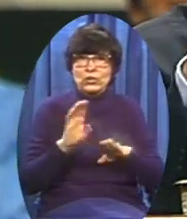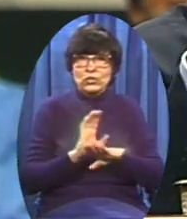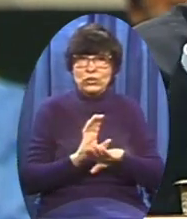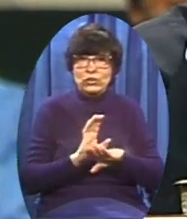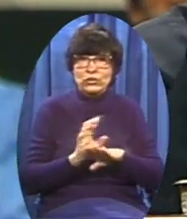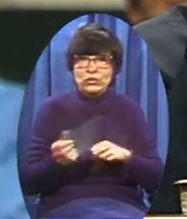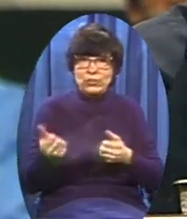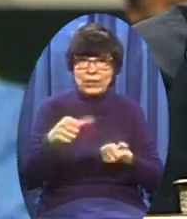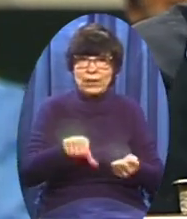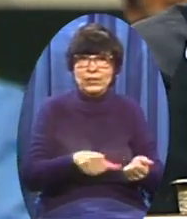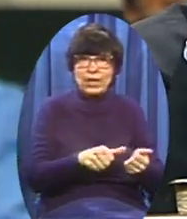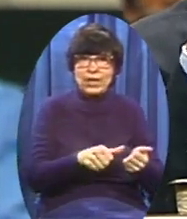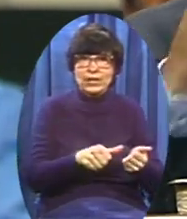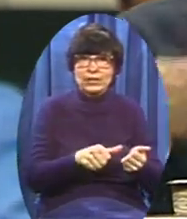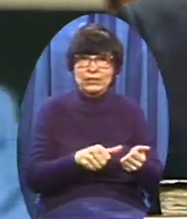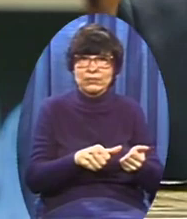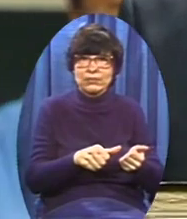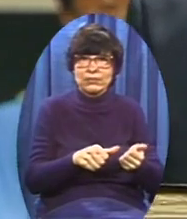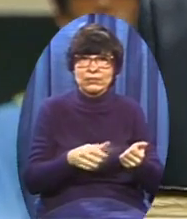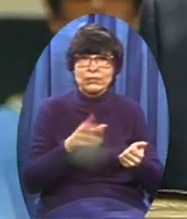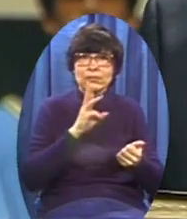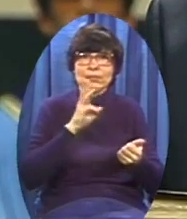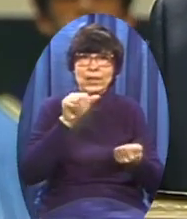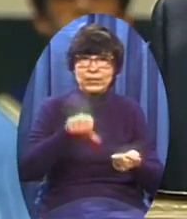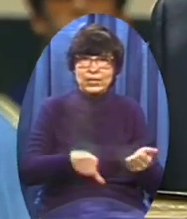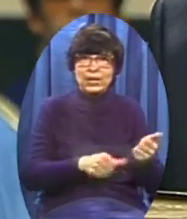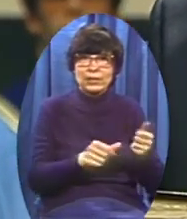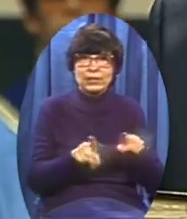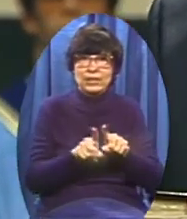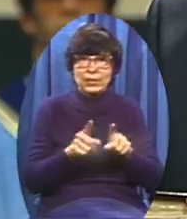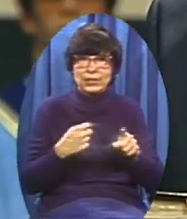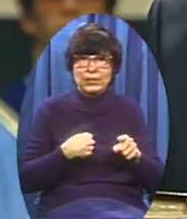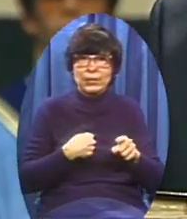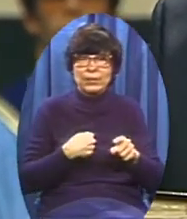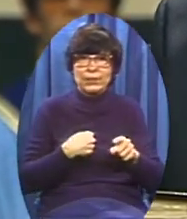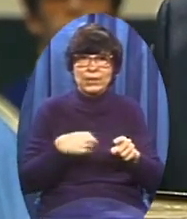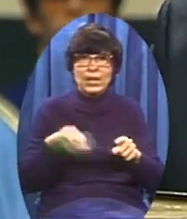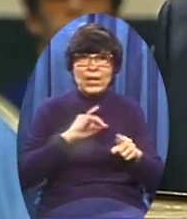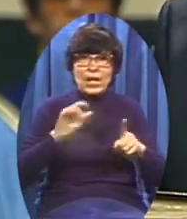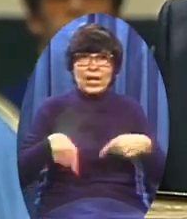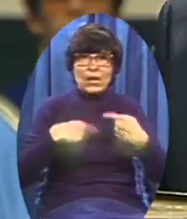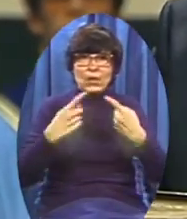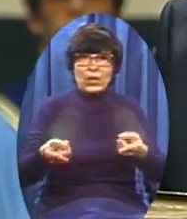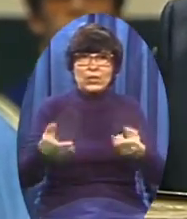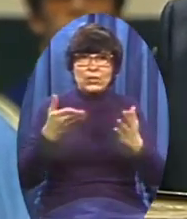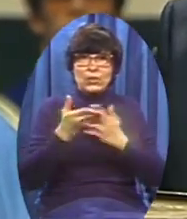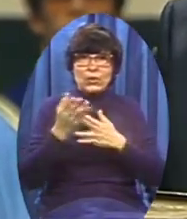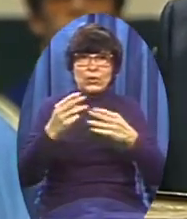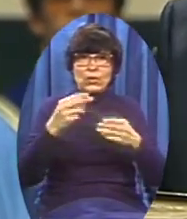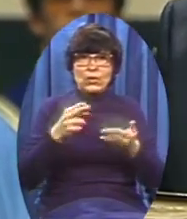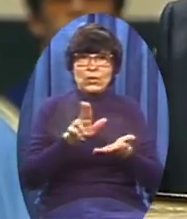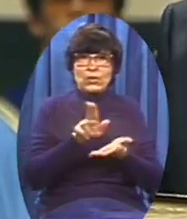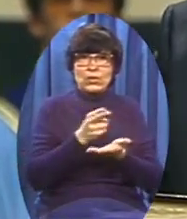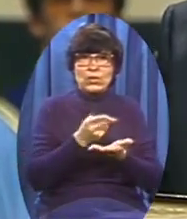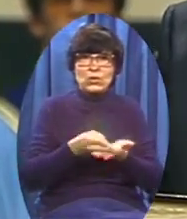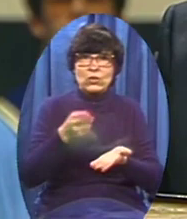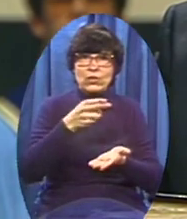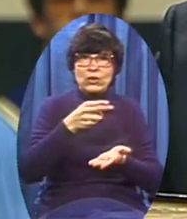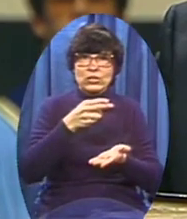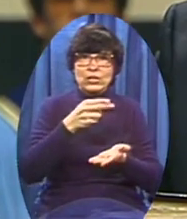was. But I went all the way through the university not knowing the Lord Jesus.